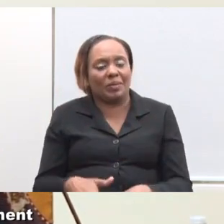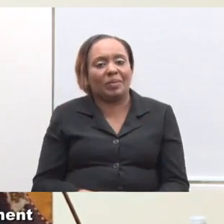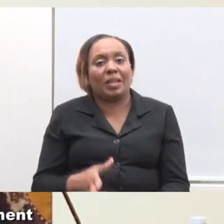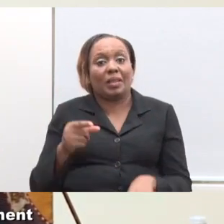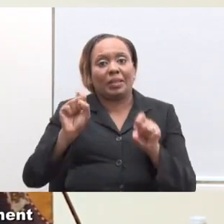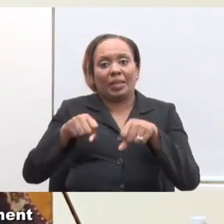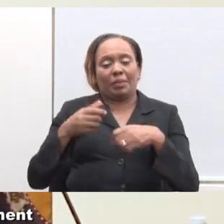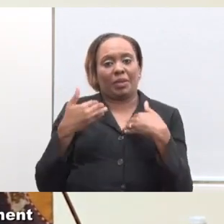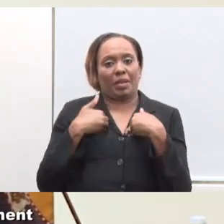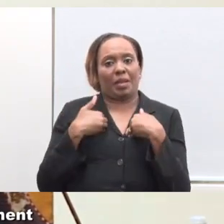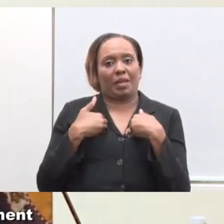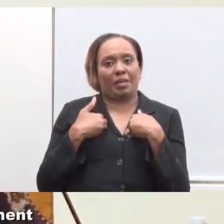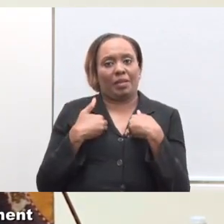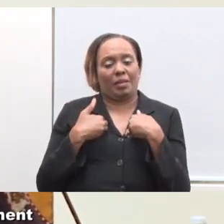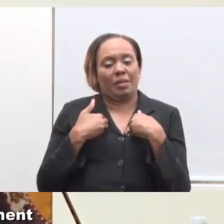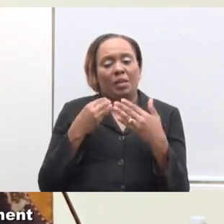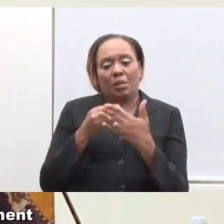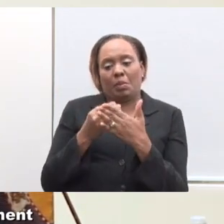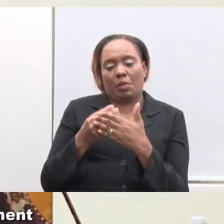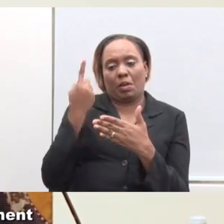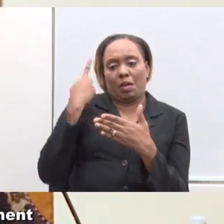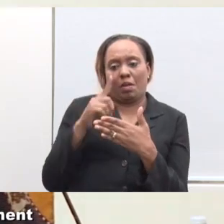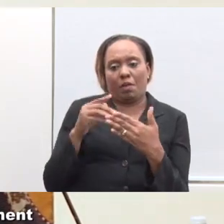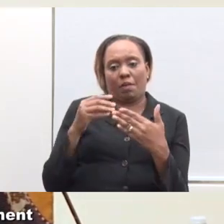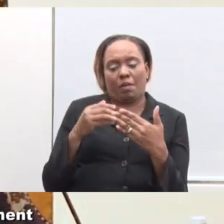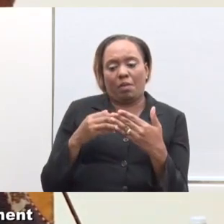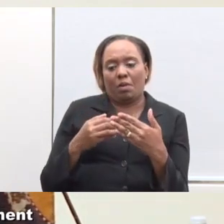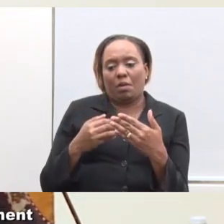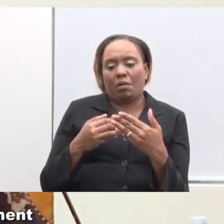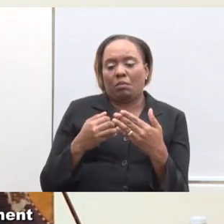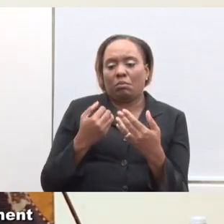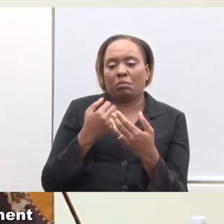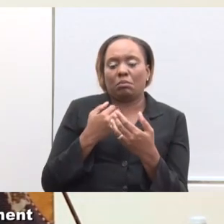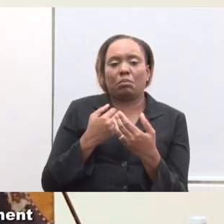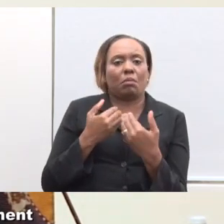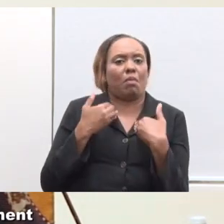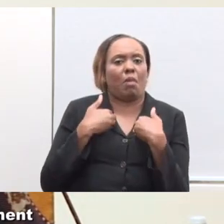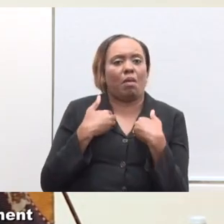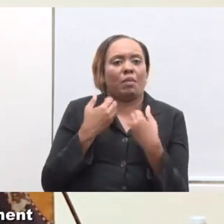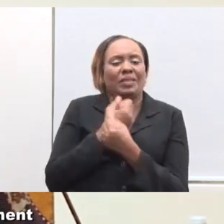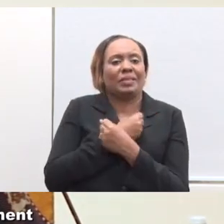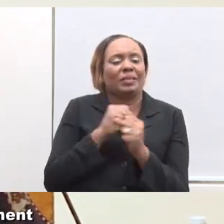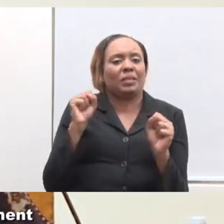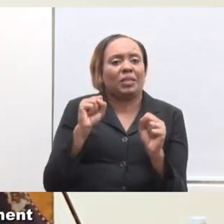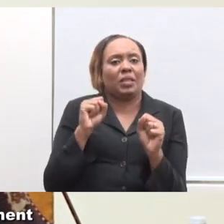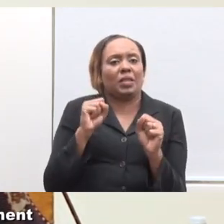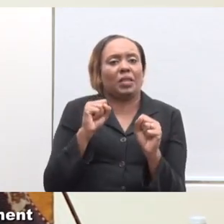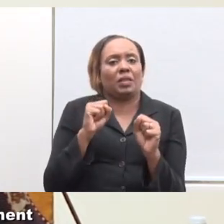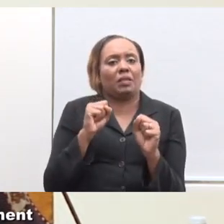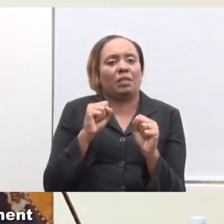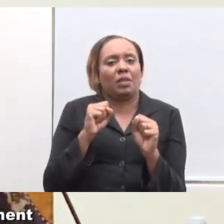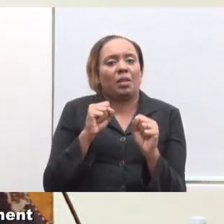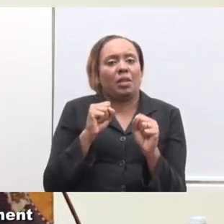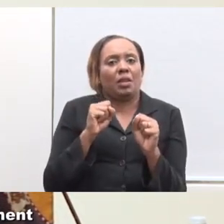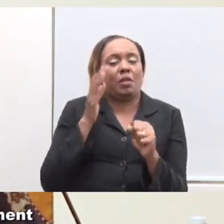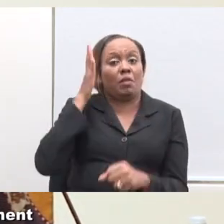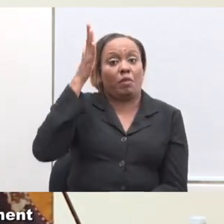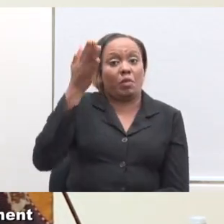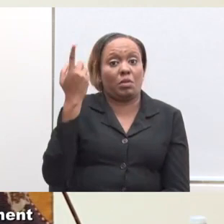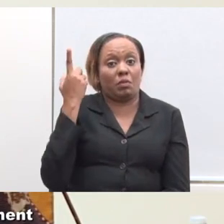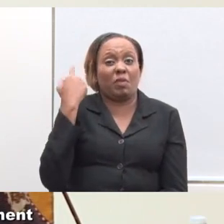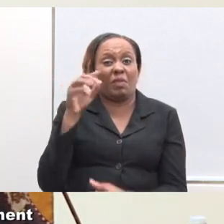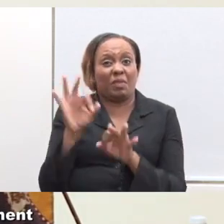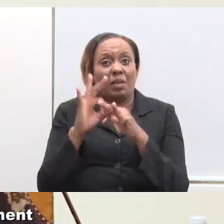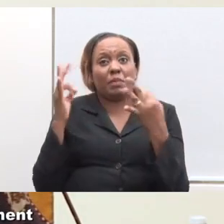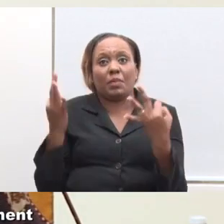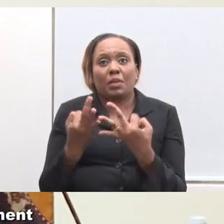security necessary to cement their family's future, such that they will not be at the mercy of good or